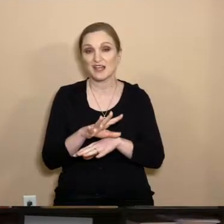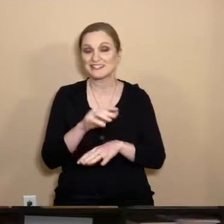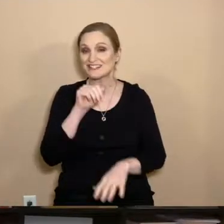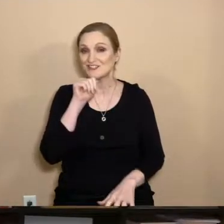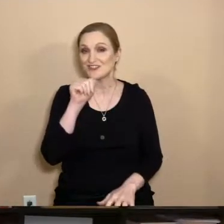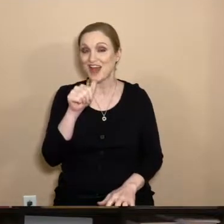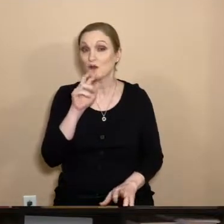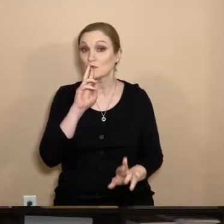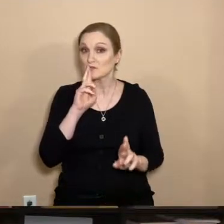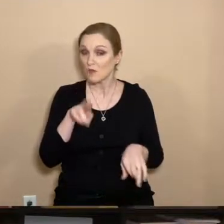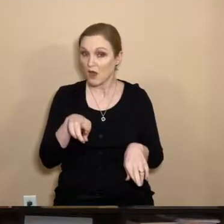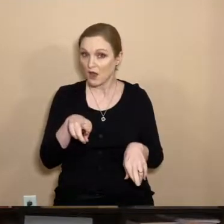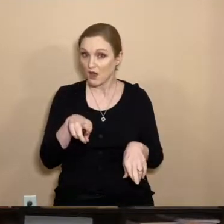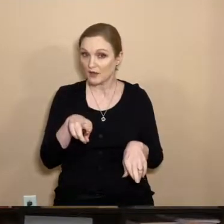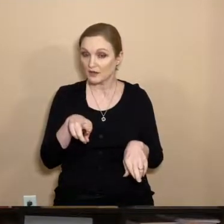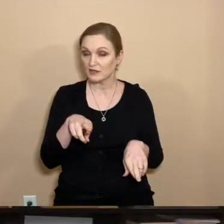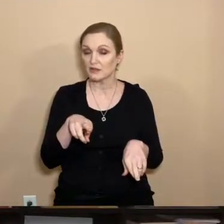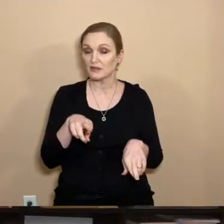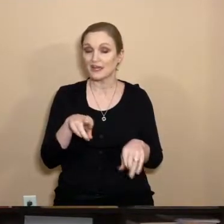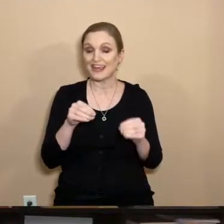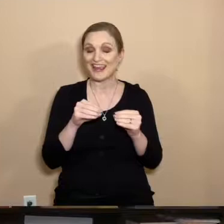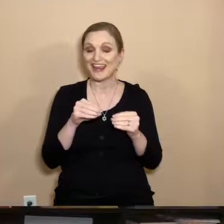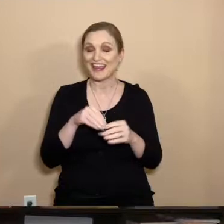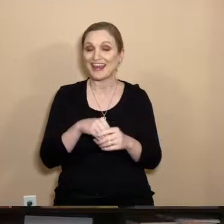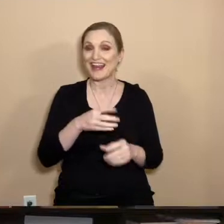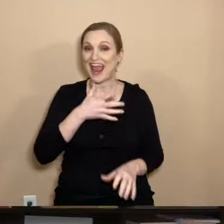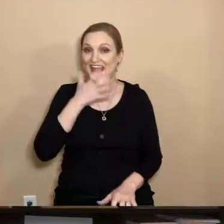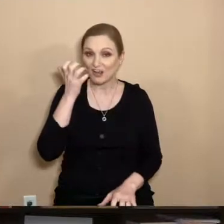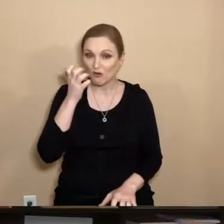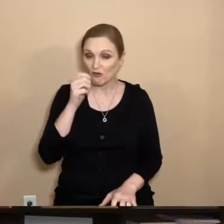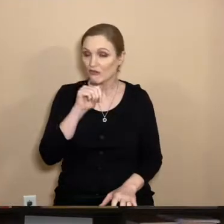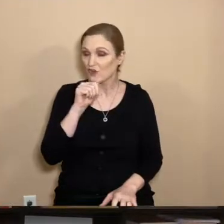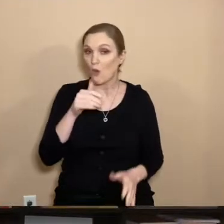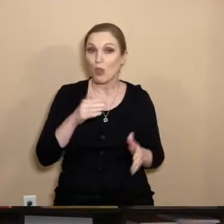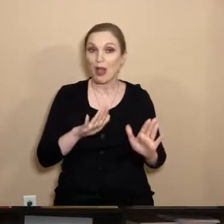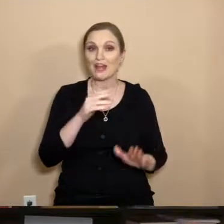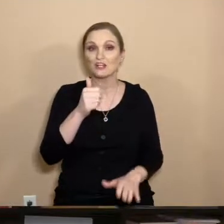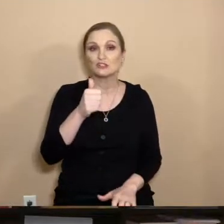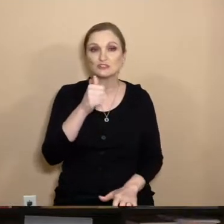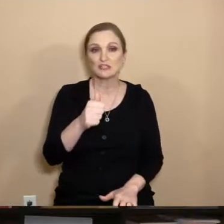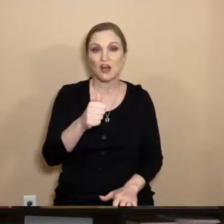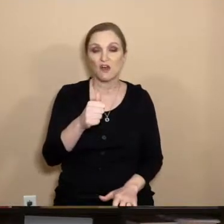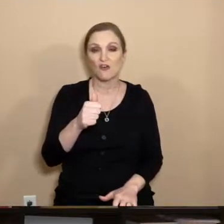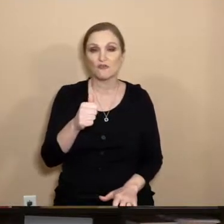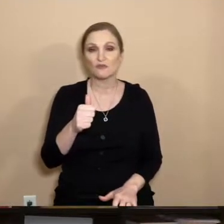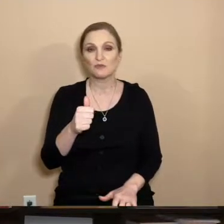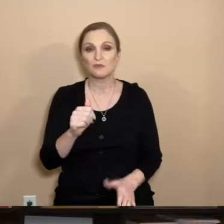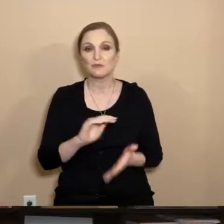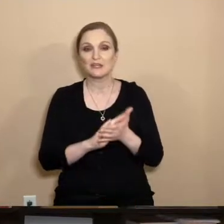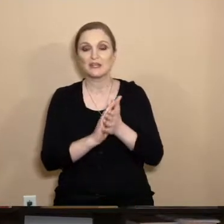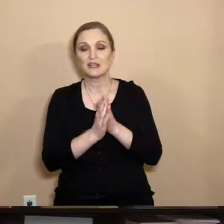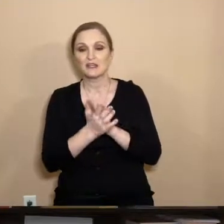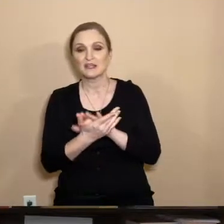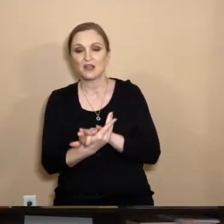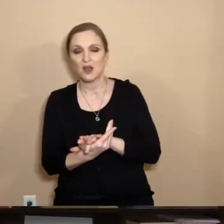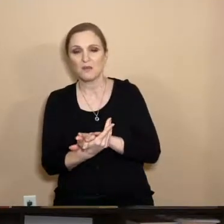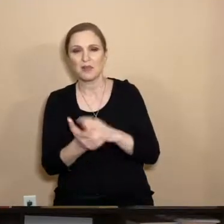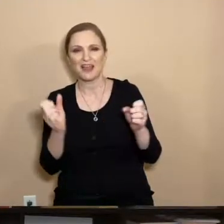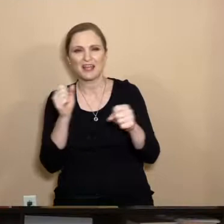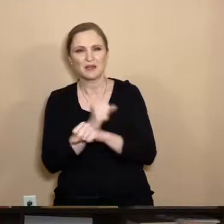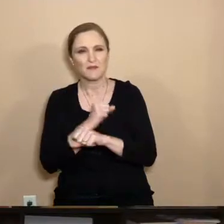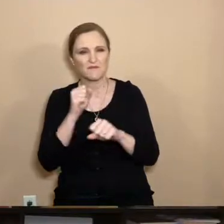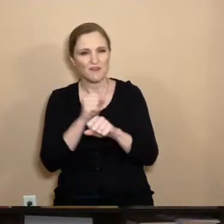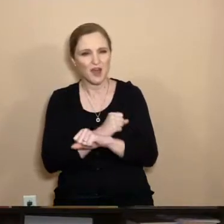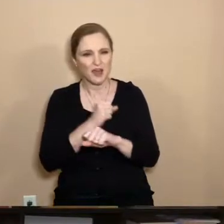not respond to that in anger. Don't let yourself be drawn into that conflict. Don't let yourself